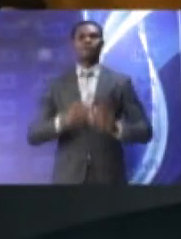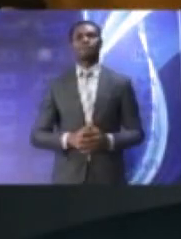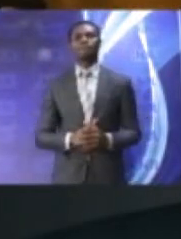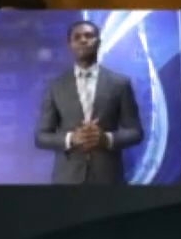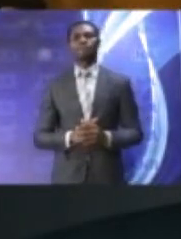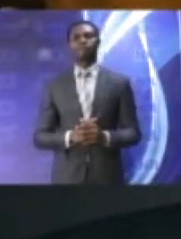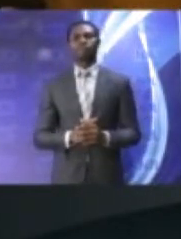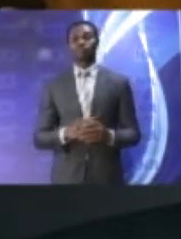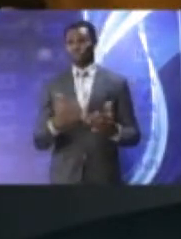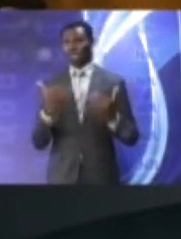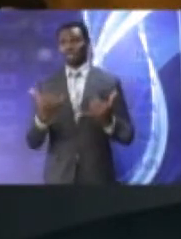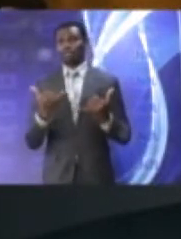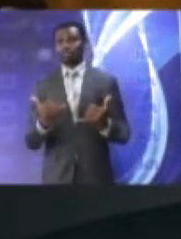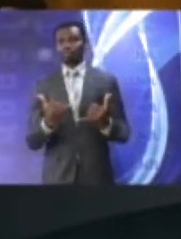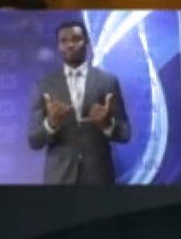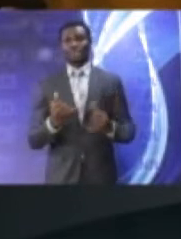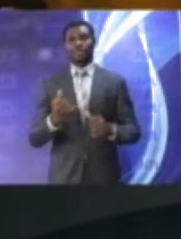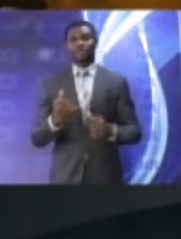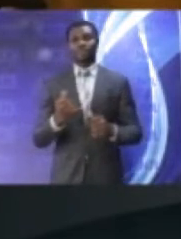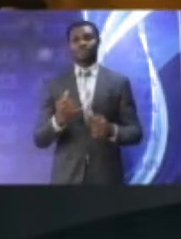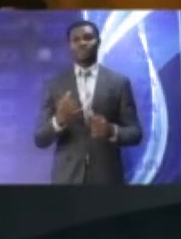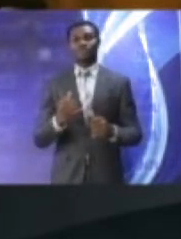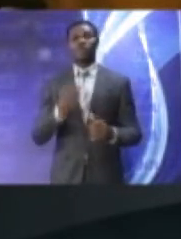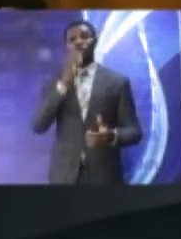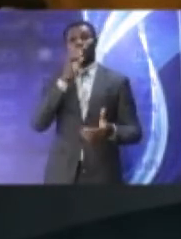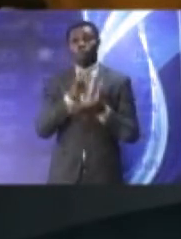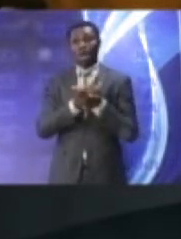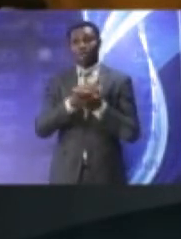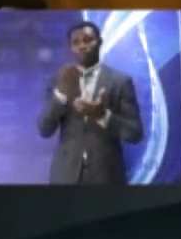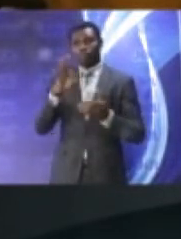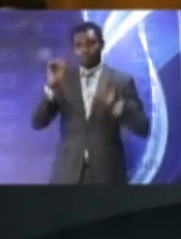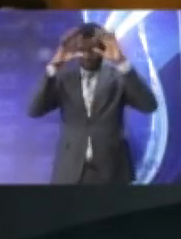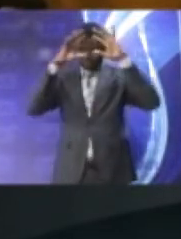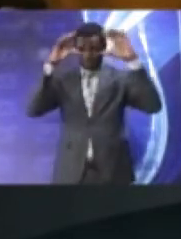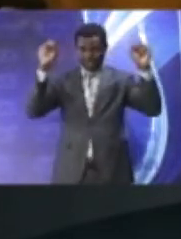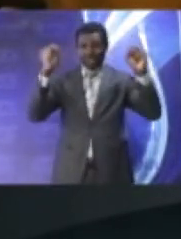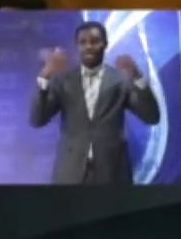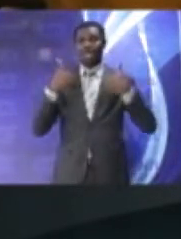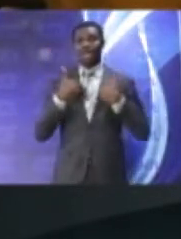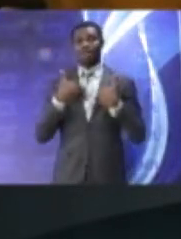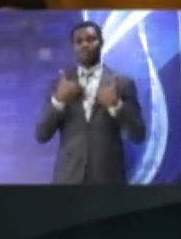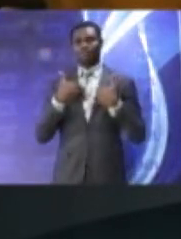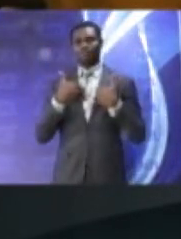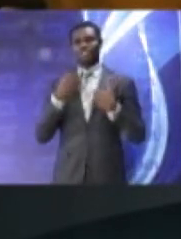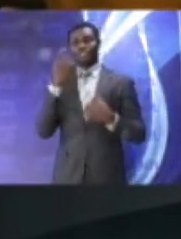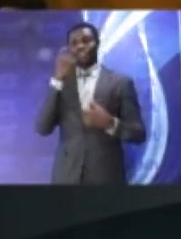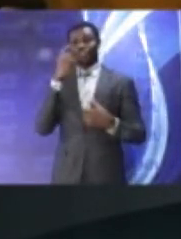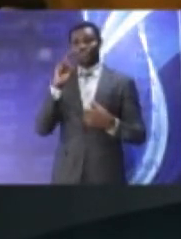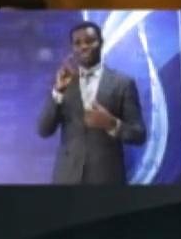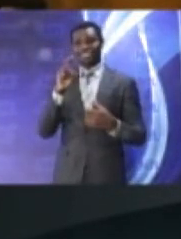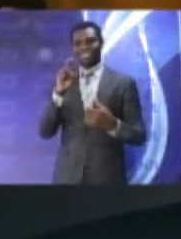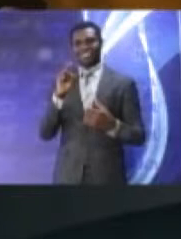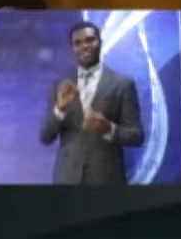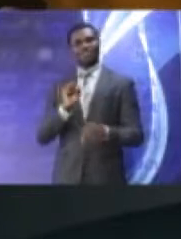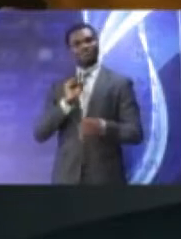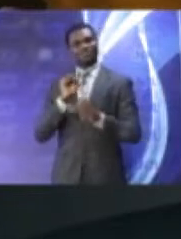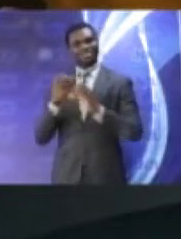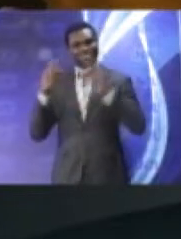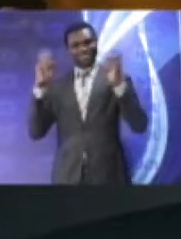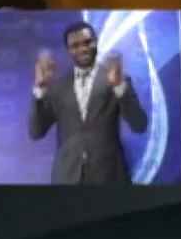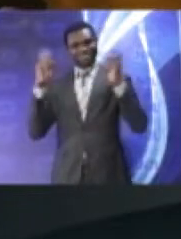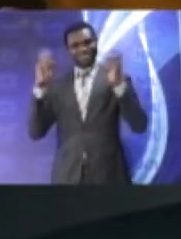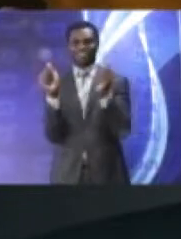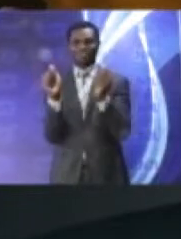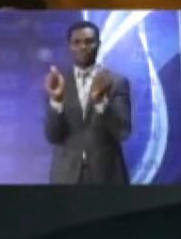And in the meantime, the First Lady of Nigeria, Aisha Muhammadu Buhari, has identified also with the Nigerian child on the